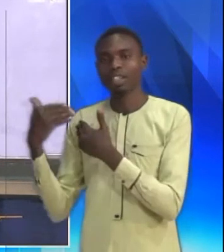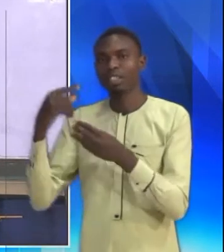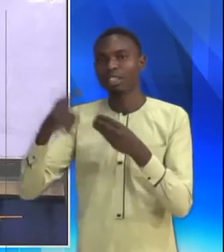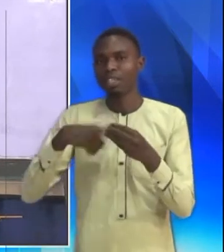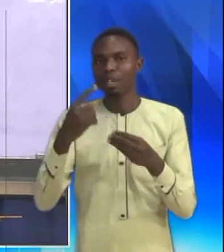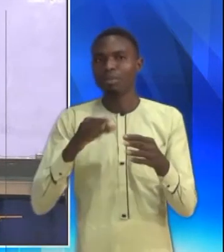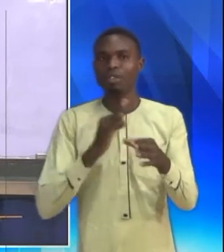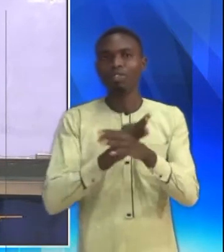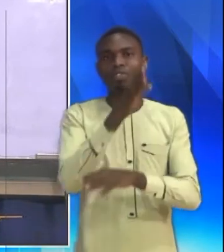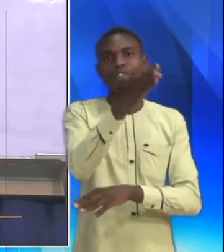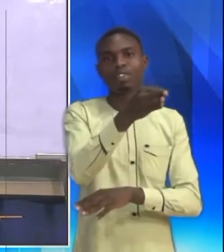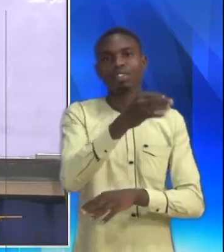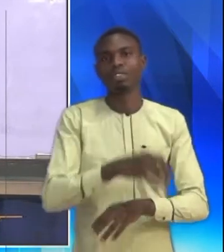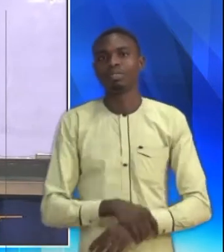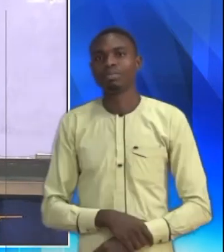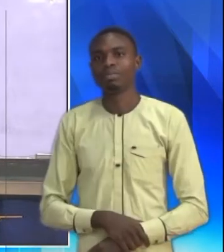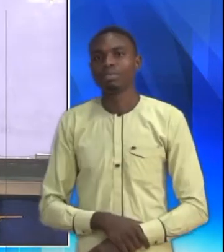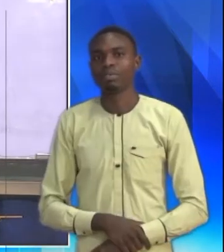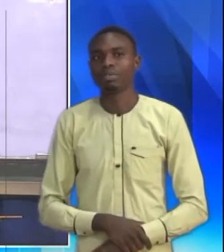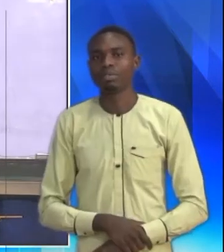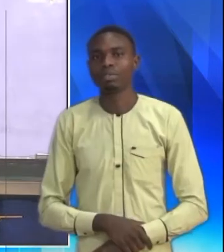about force,